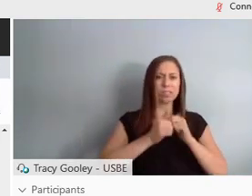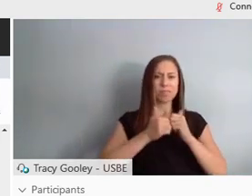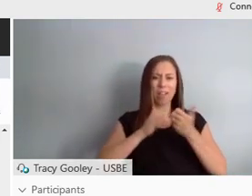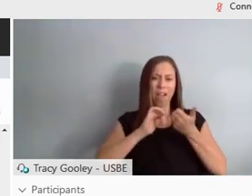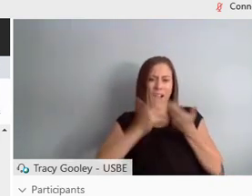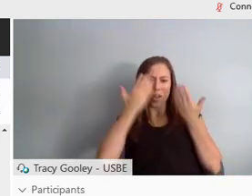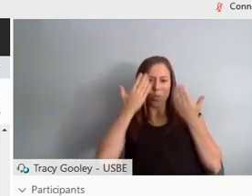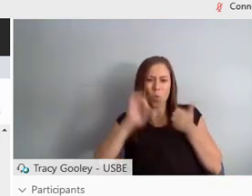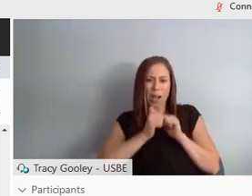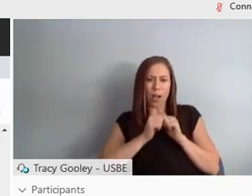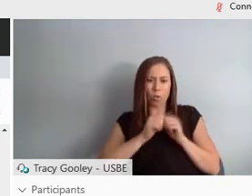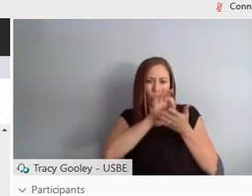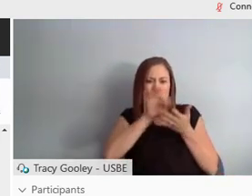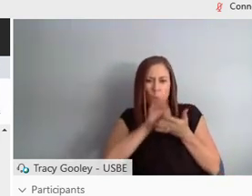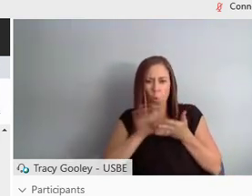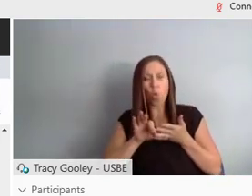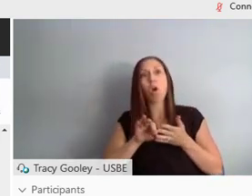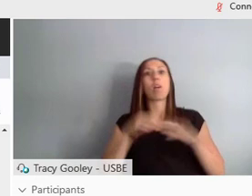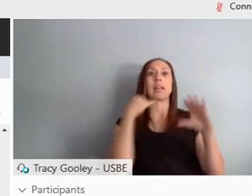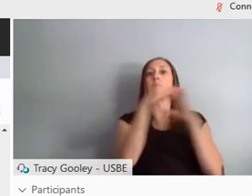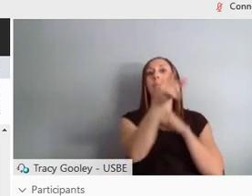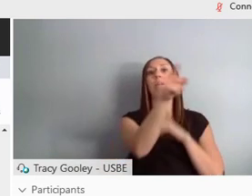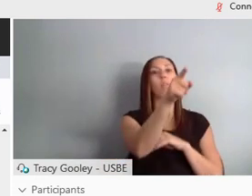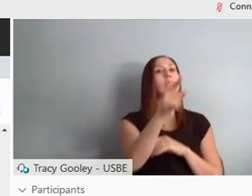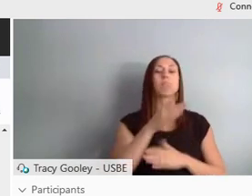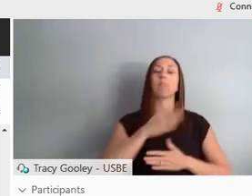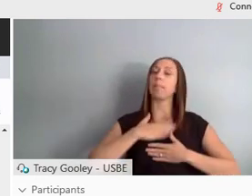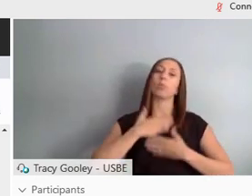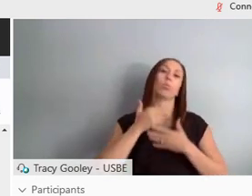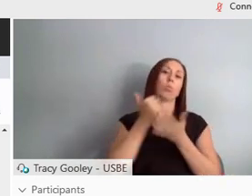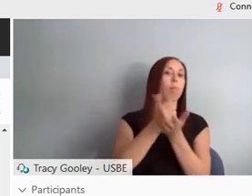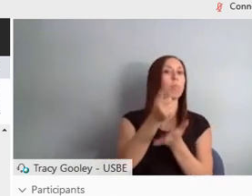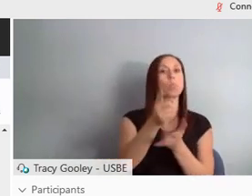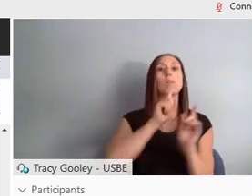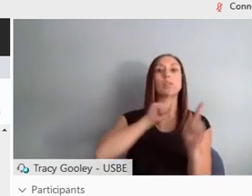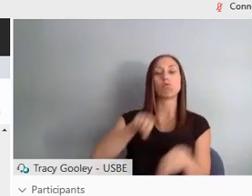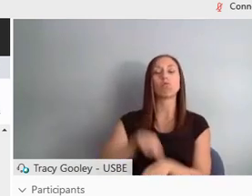score items, I'm happy to help answer them.